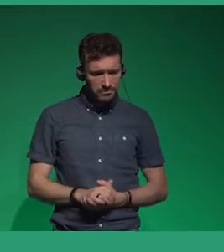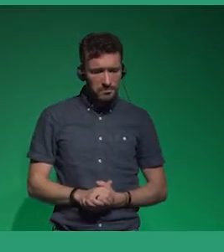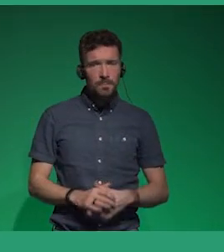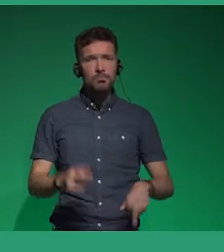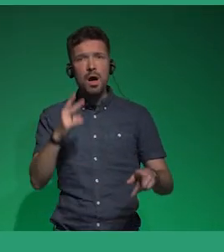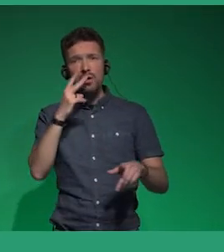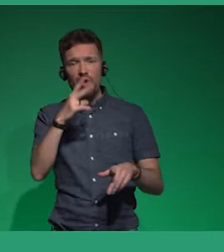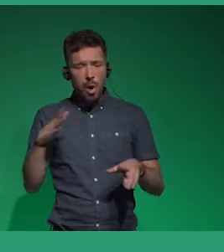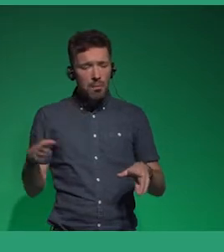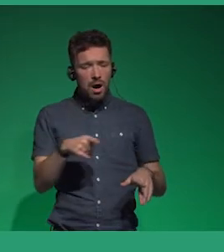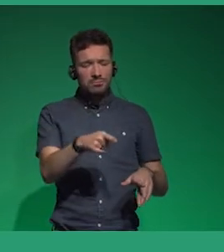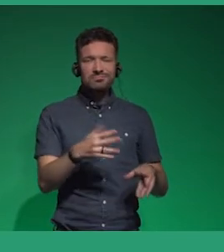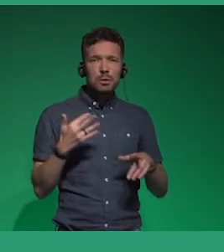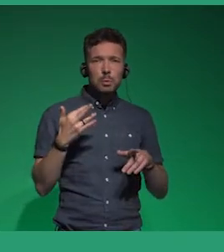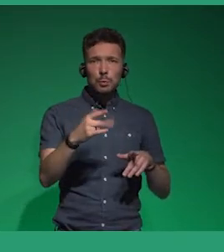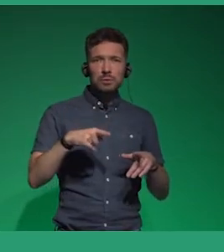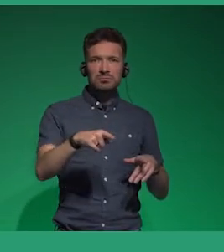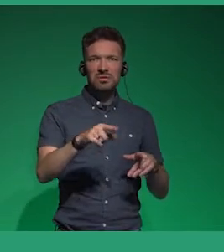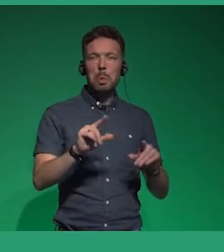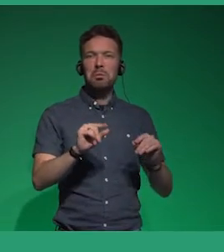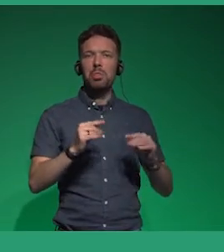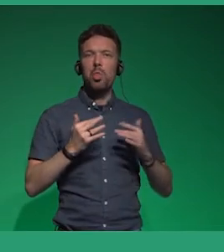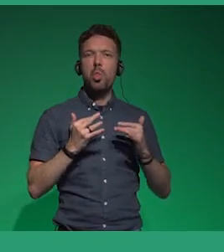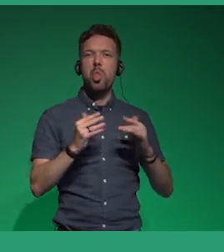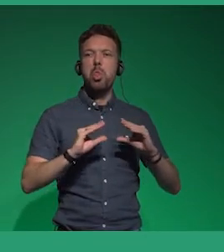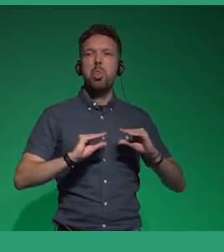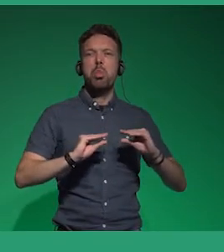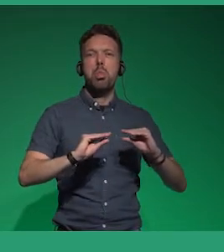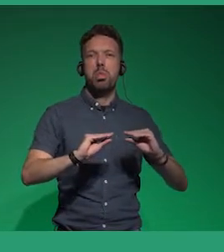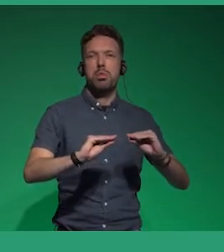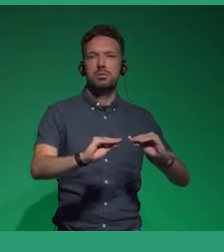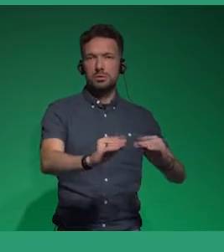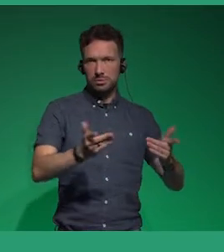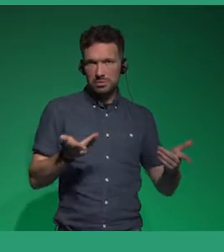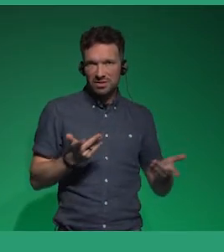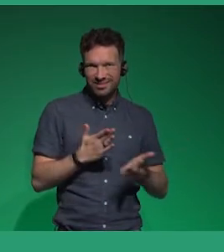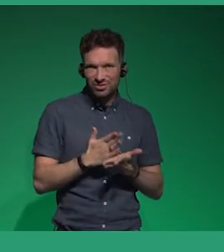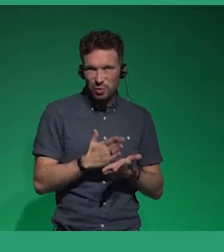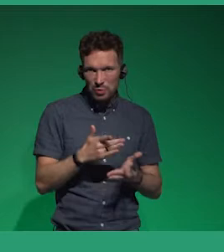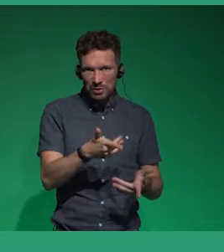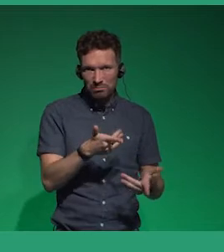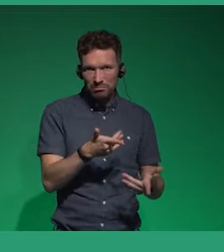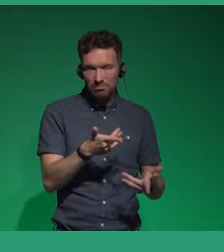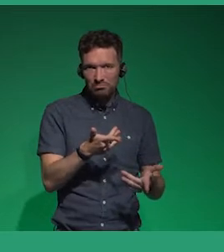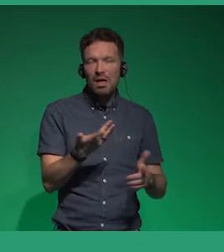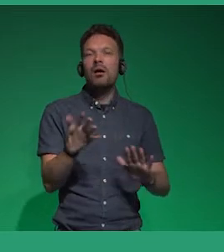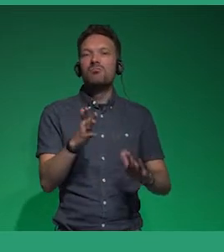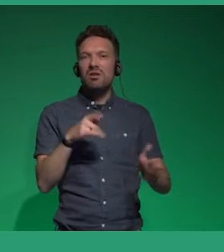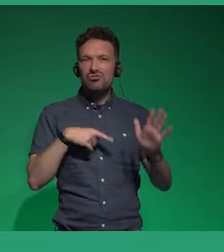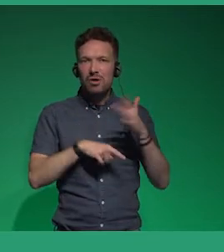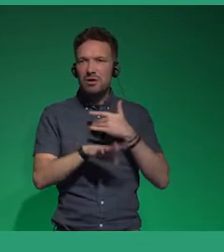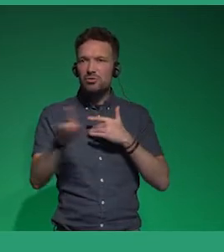herbicides or by mechanical weeding. So we changed that or manipulated